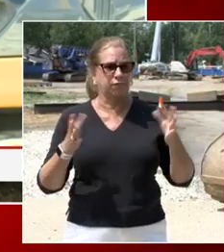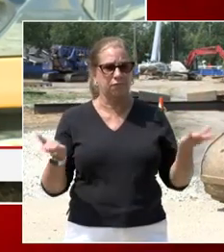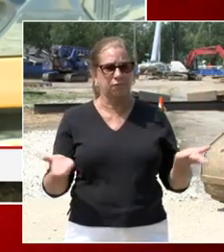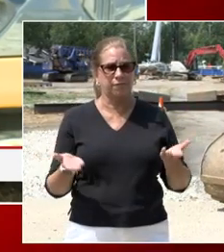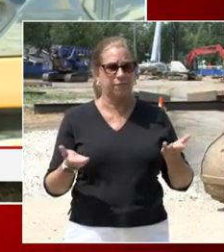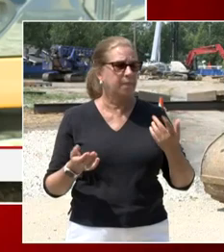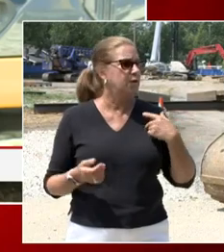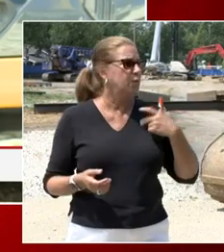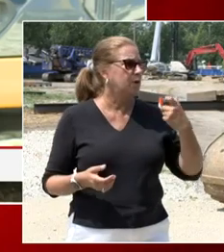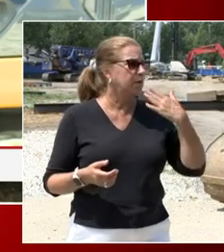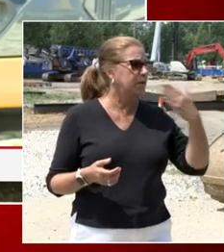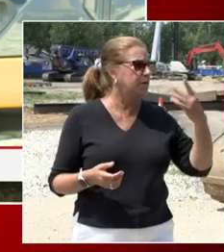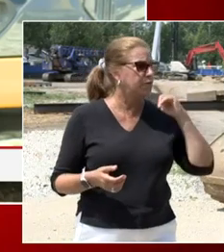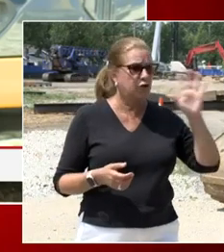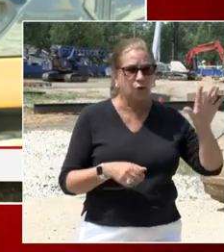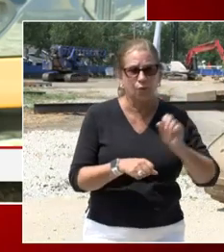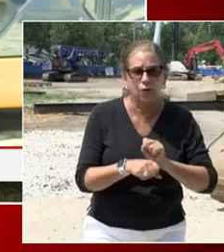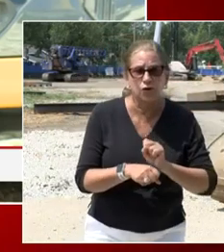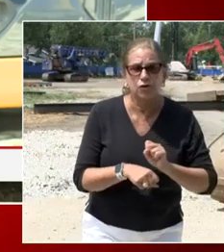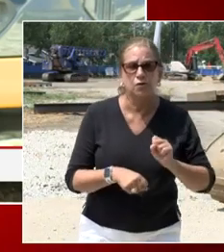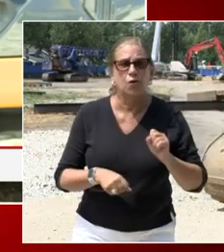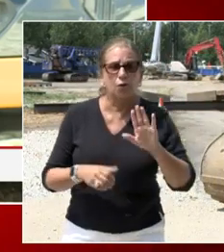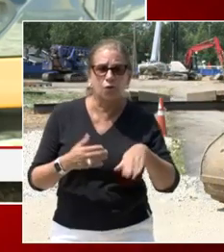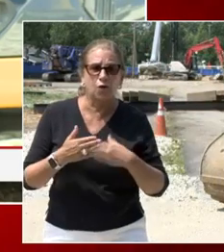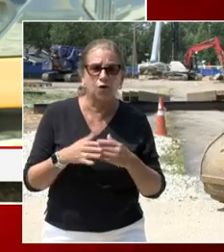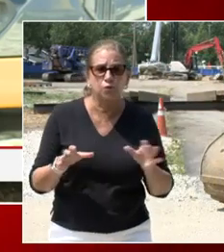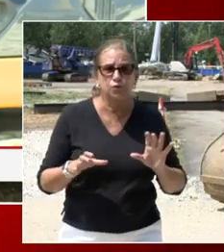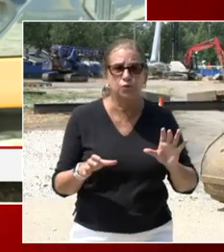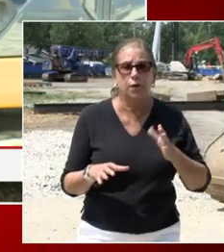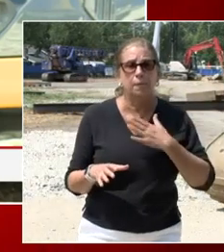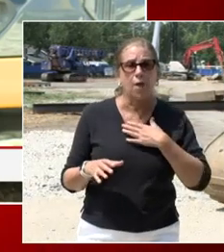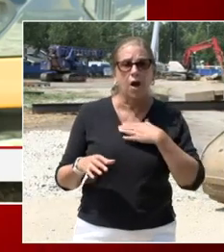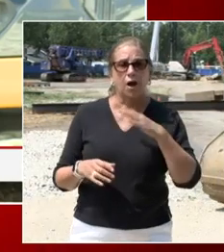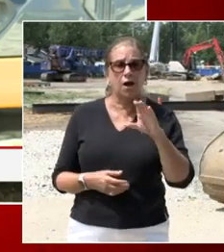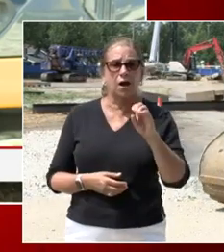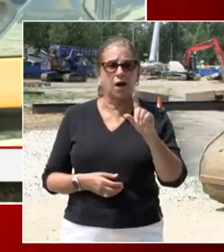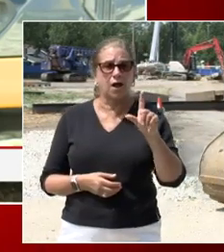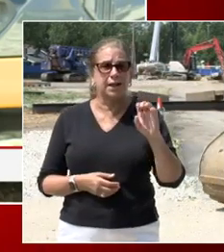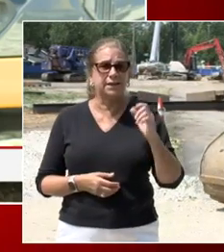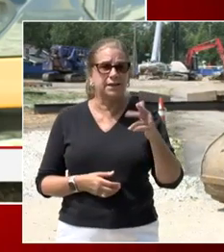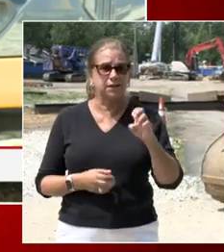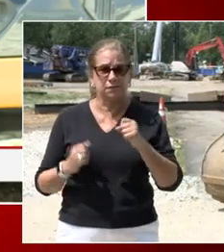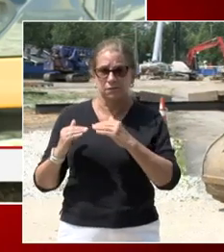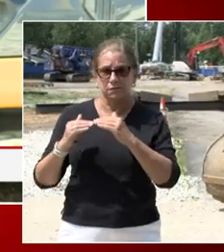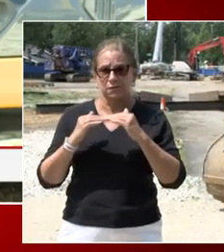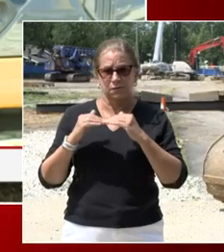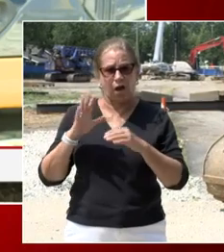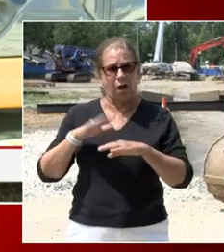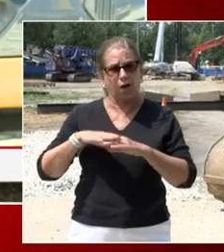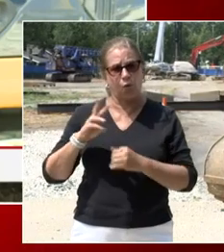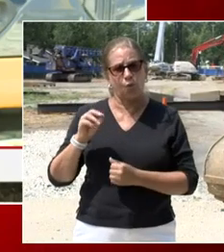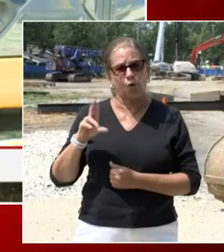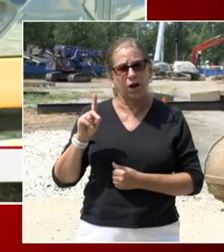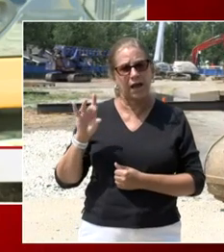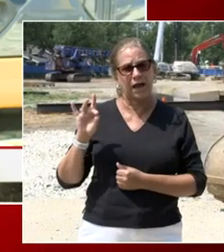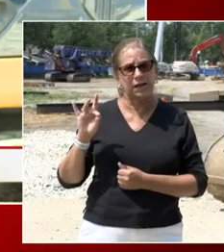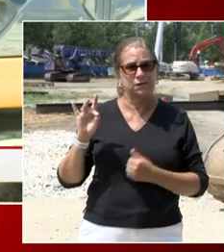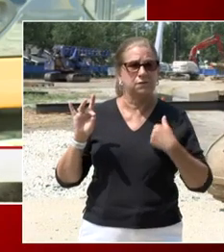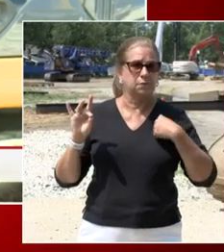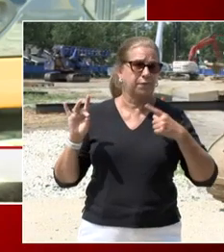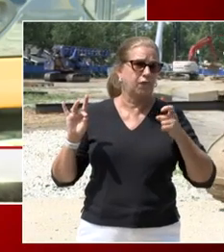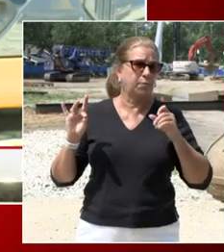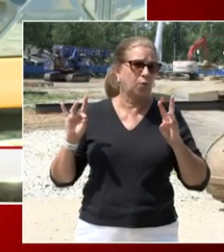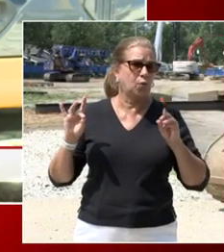It's great to work with you as my colleague in Ward 8. I am in Ward 7, and we're working together on so many important